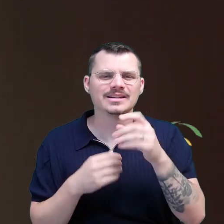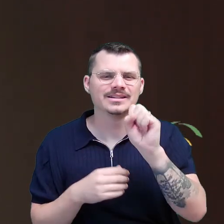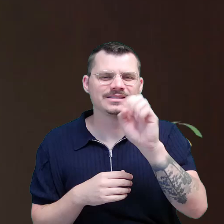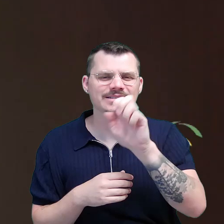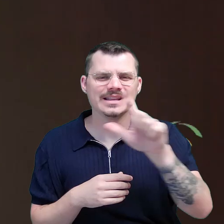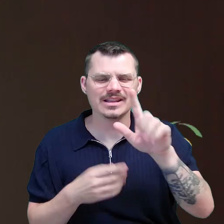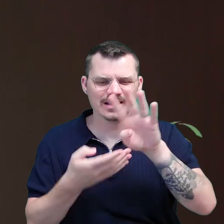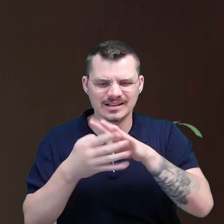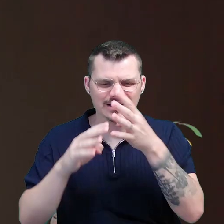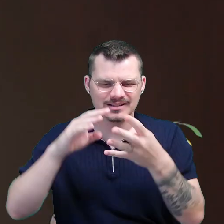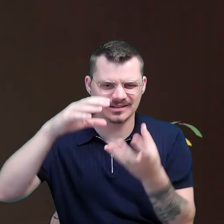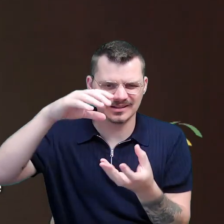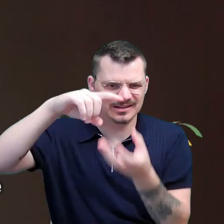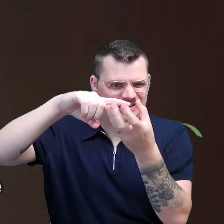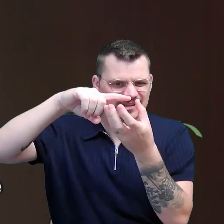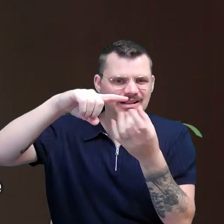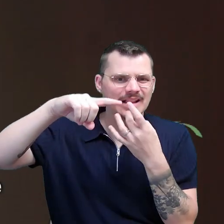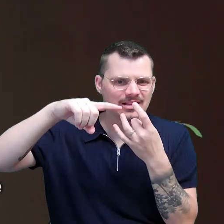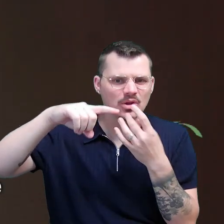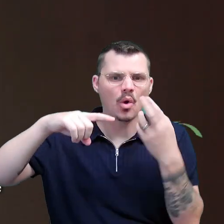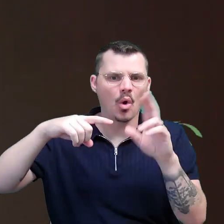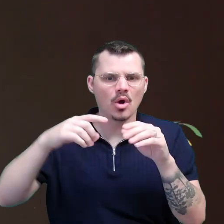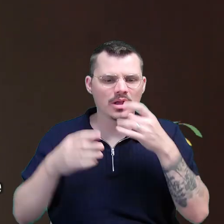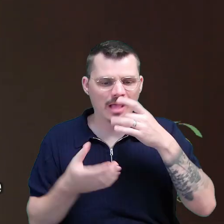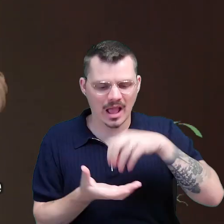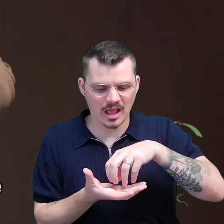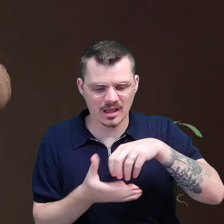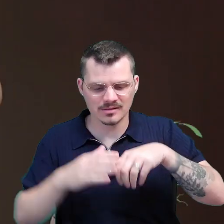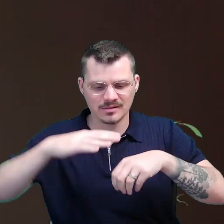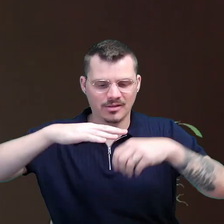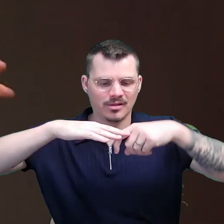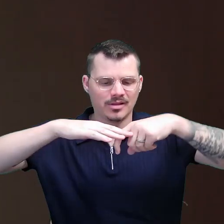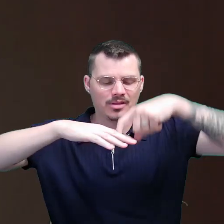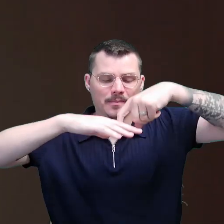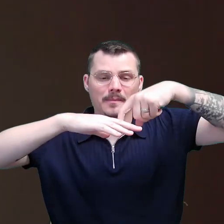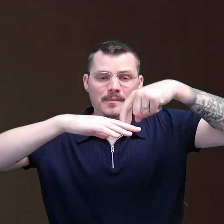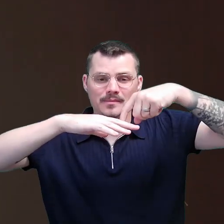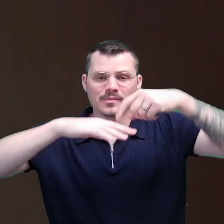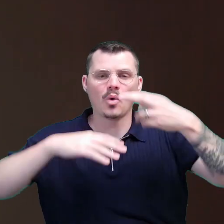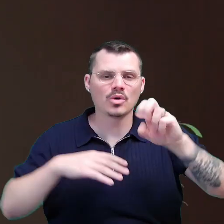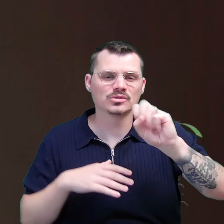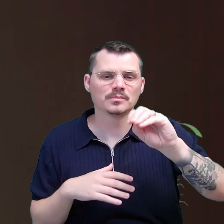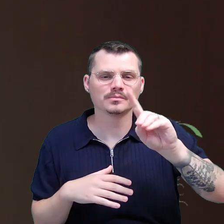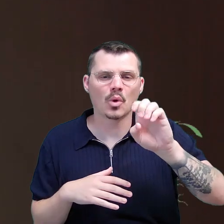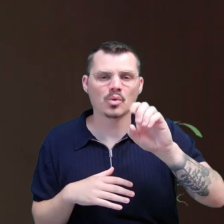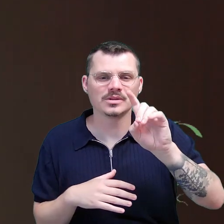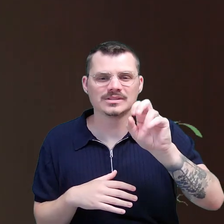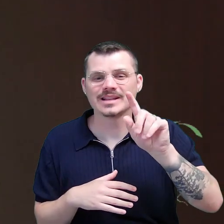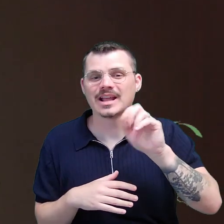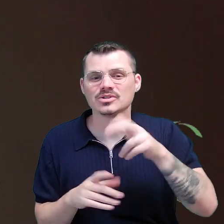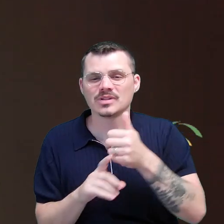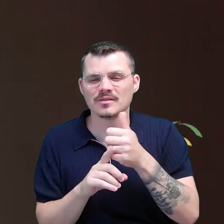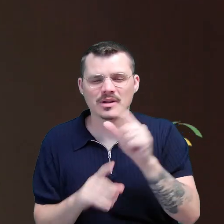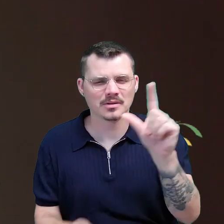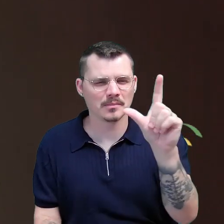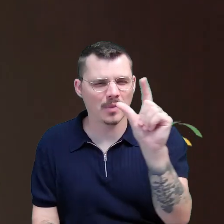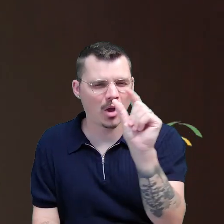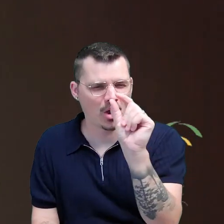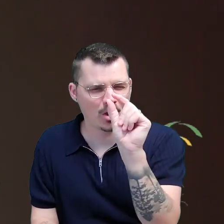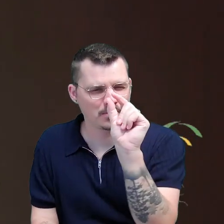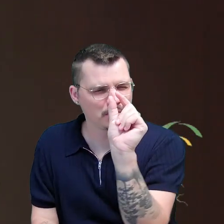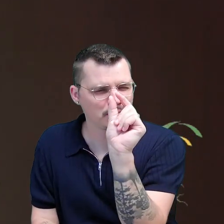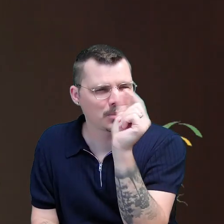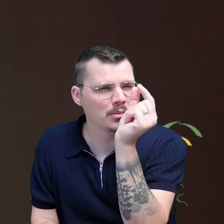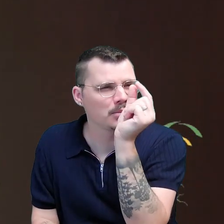steel cages over the lights would be way recessed, the smoke detectors would be, microscopic